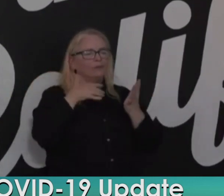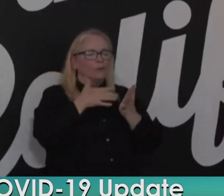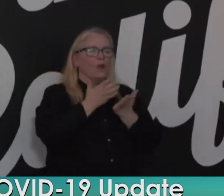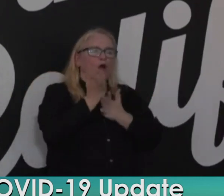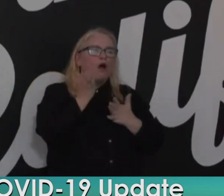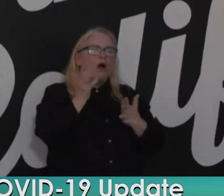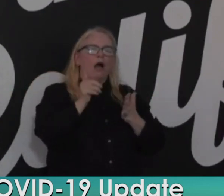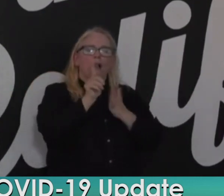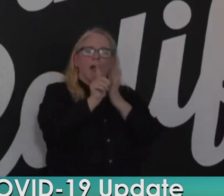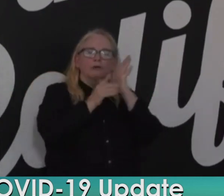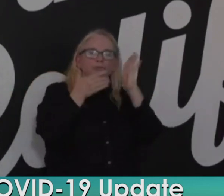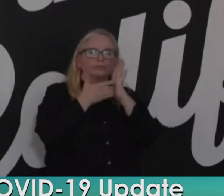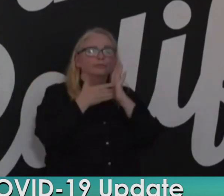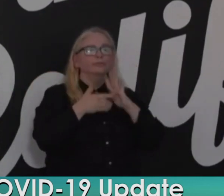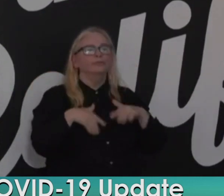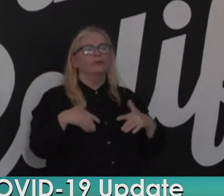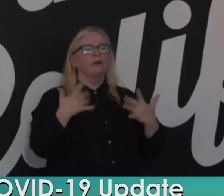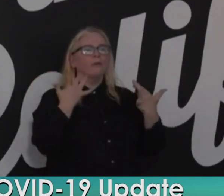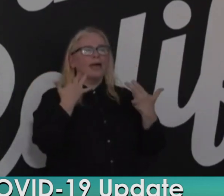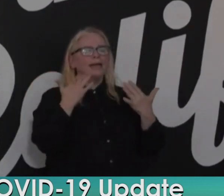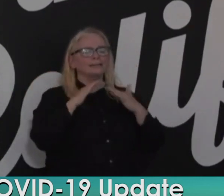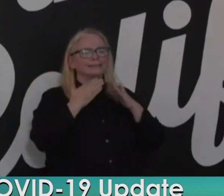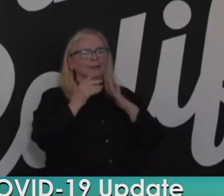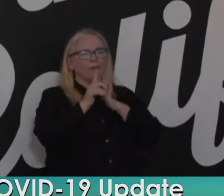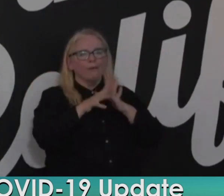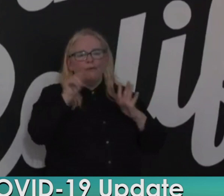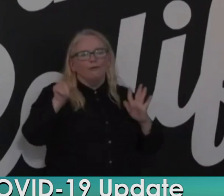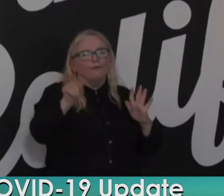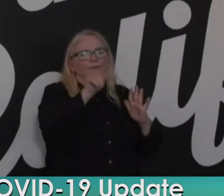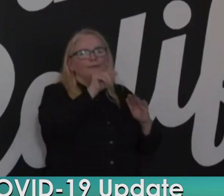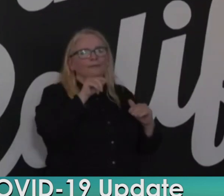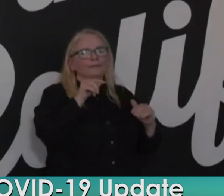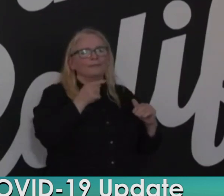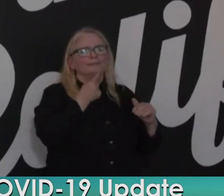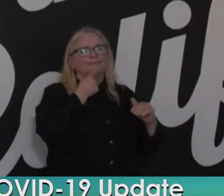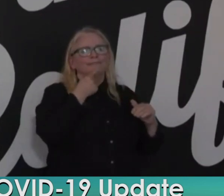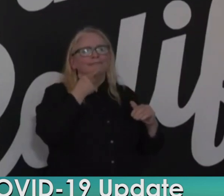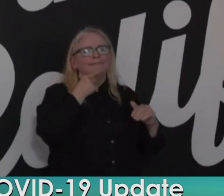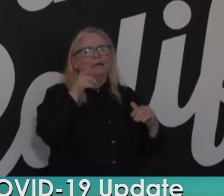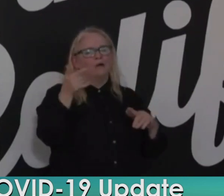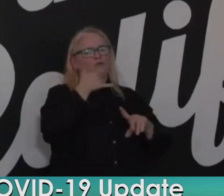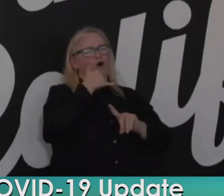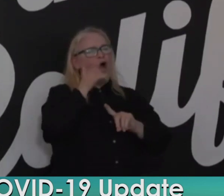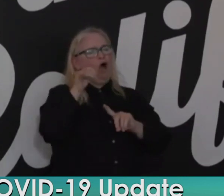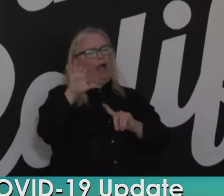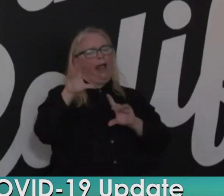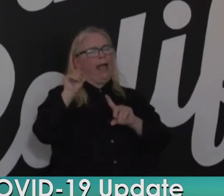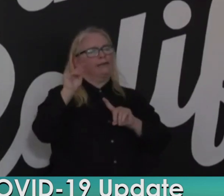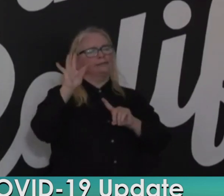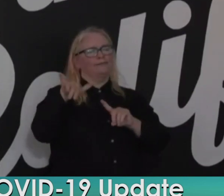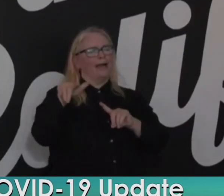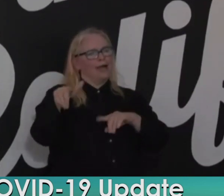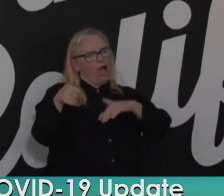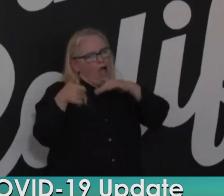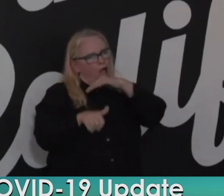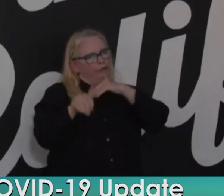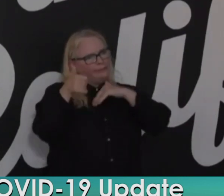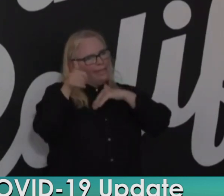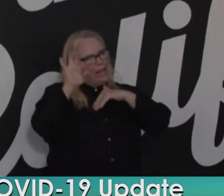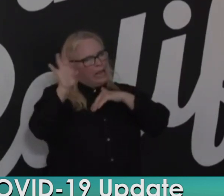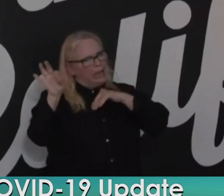General and a number of city attorneys related to misclassification of employees, related to AB 5,